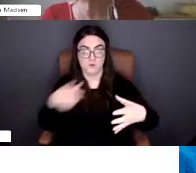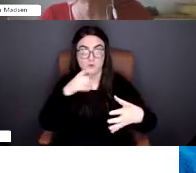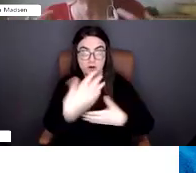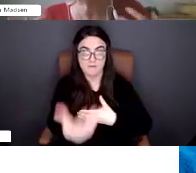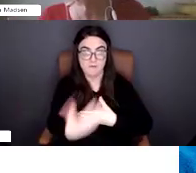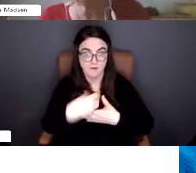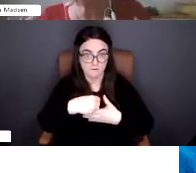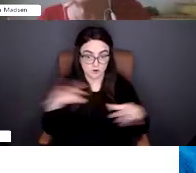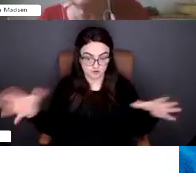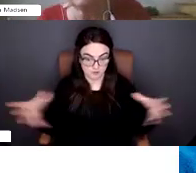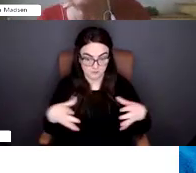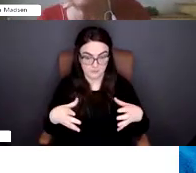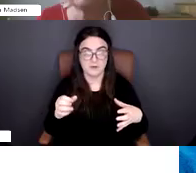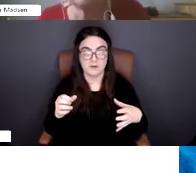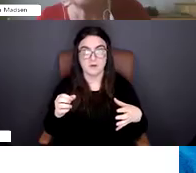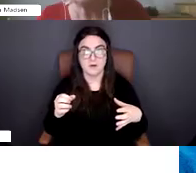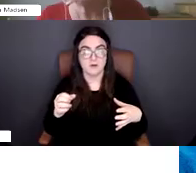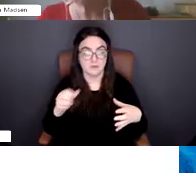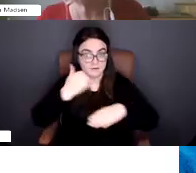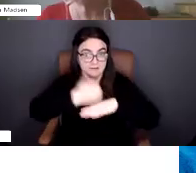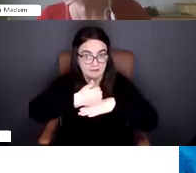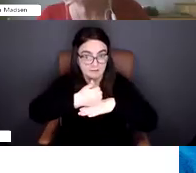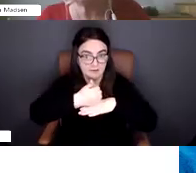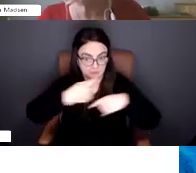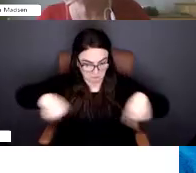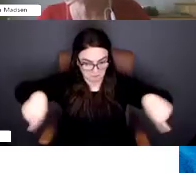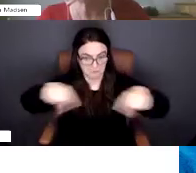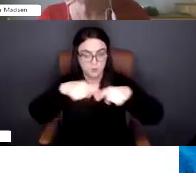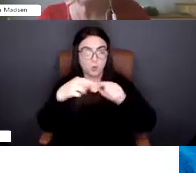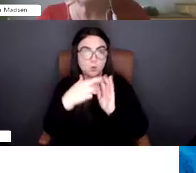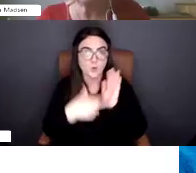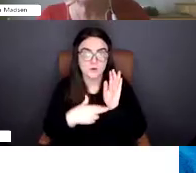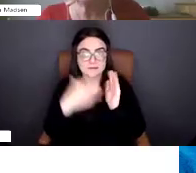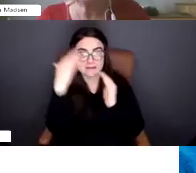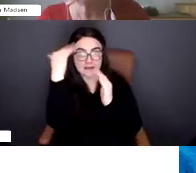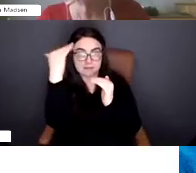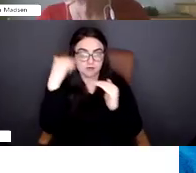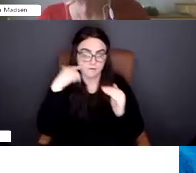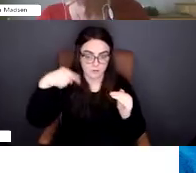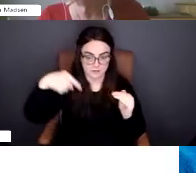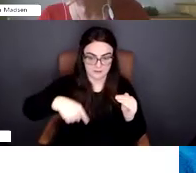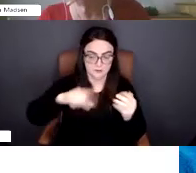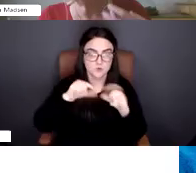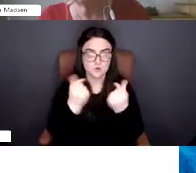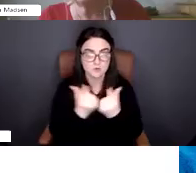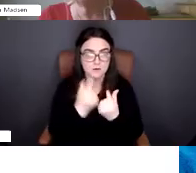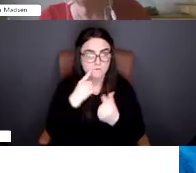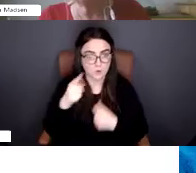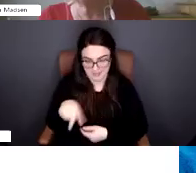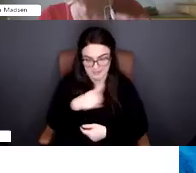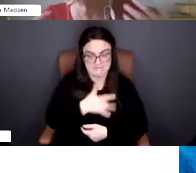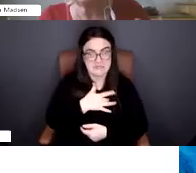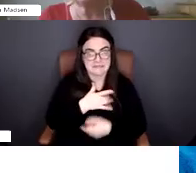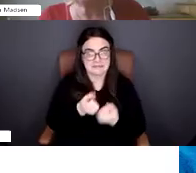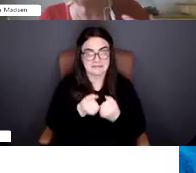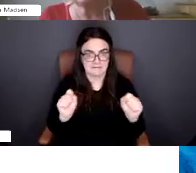group, and the facilitator set up with different rules and expectations so people feel safe